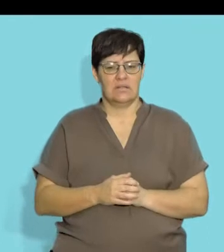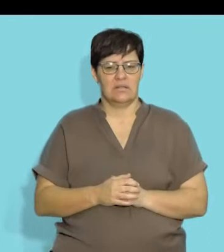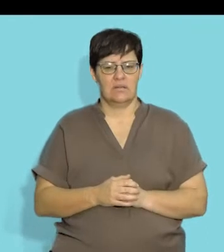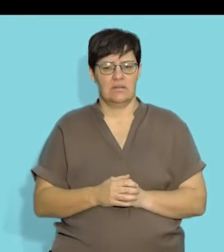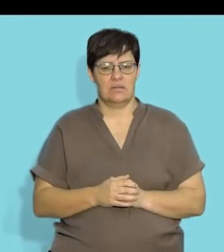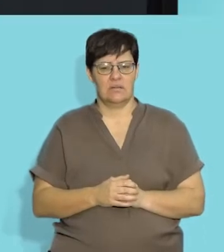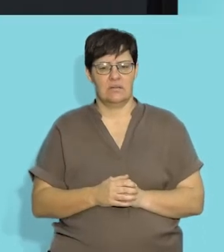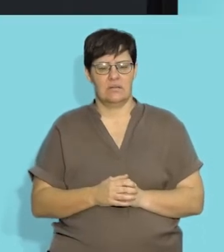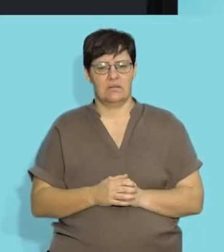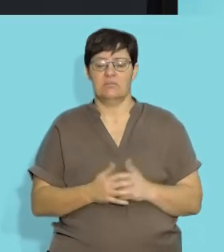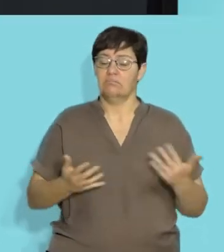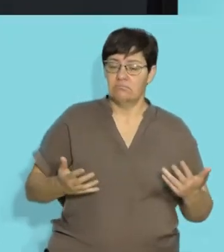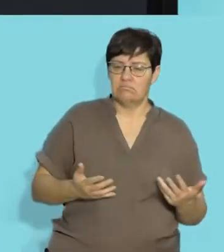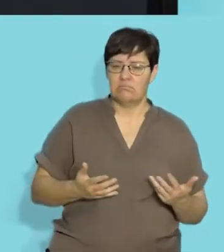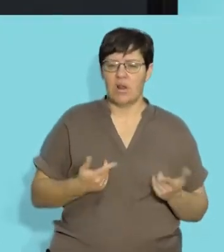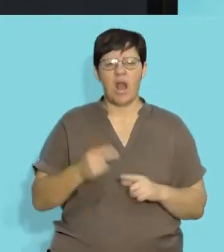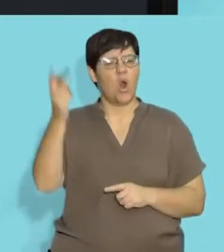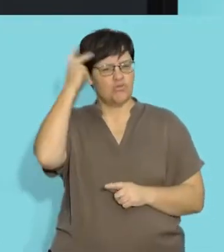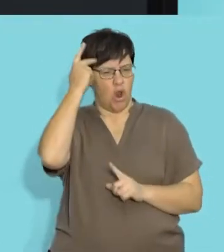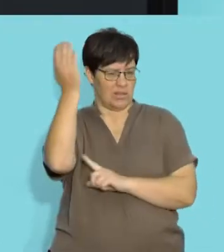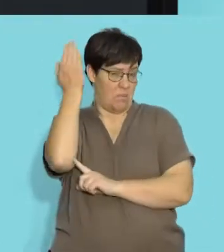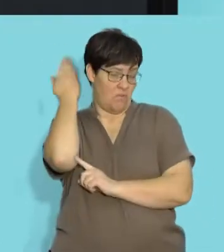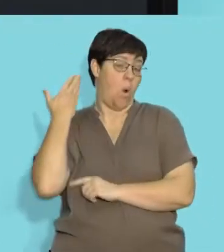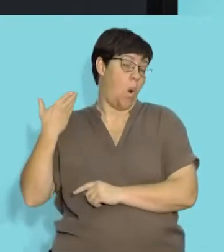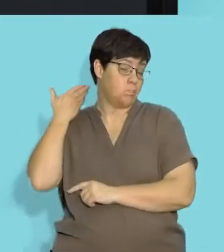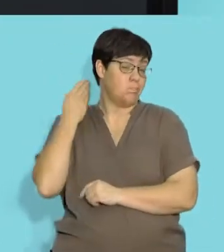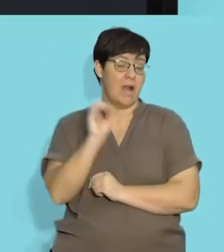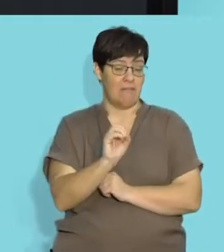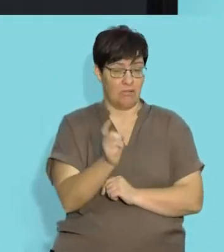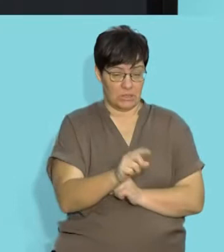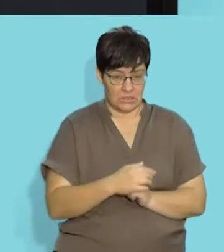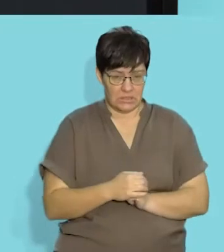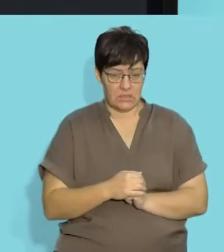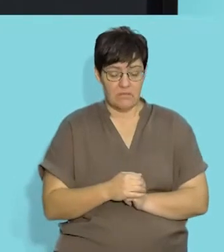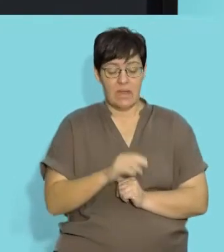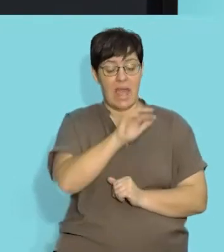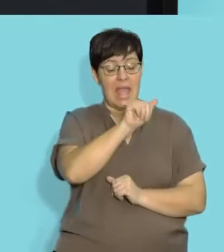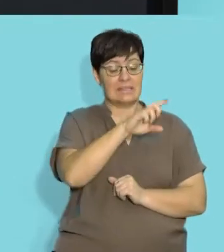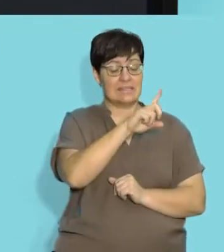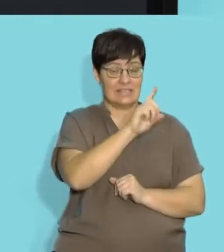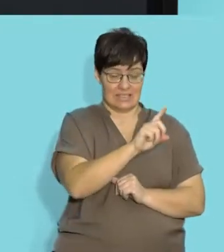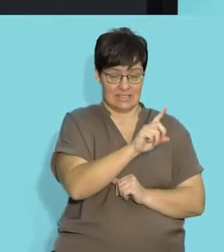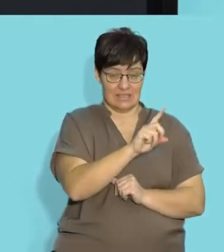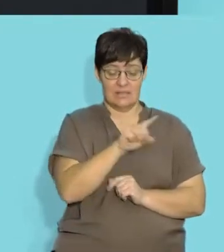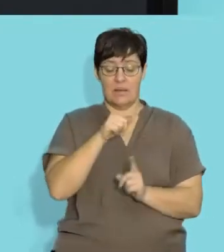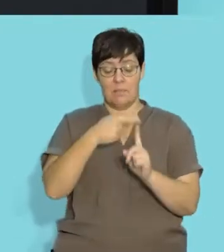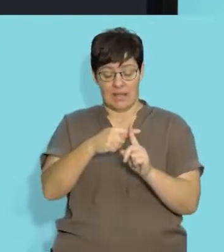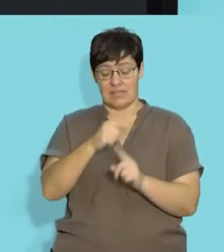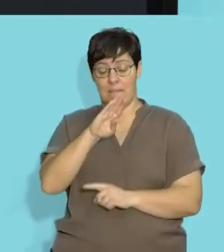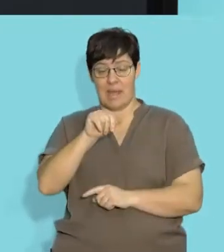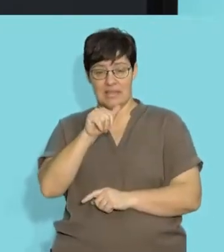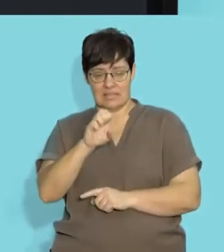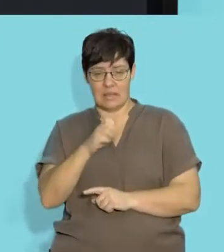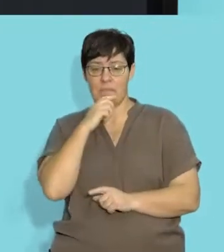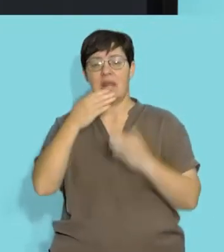from, as part of pre-knowledge, we understand that when you react an acid and a base,